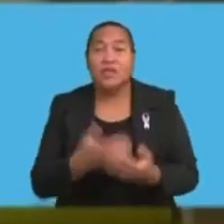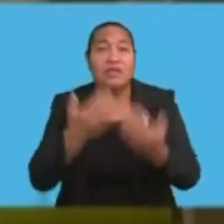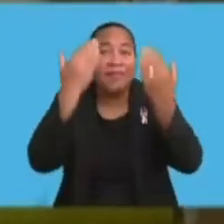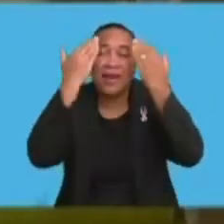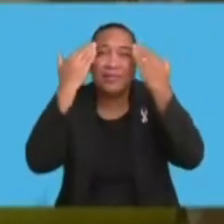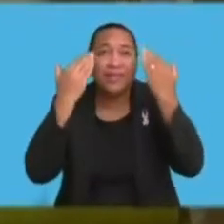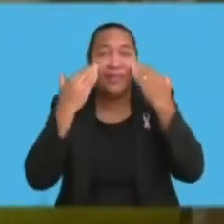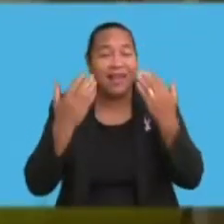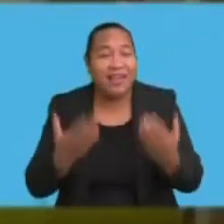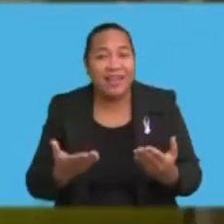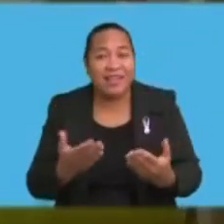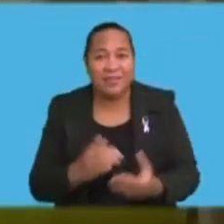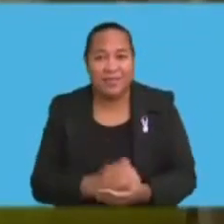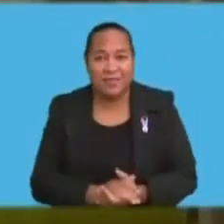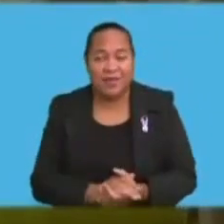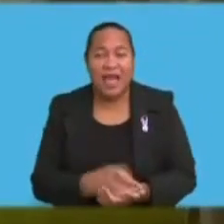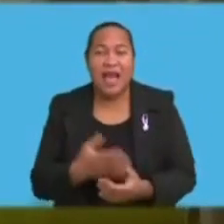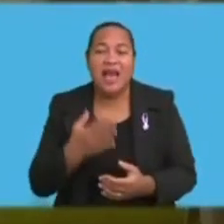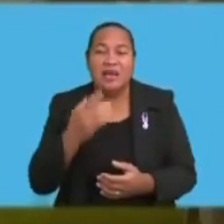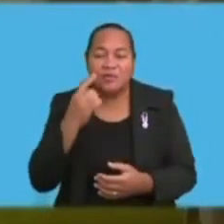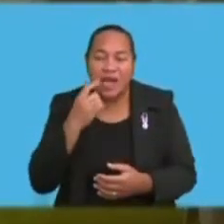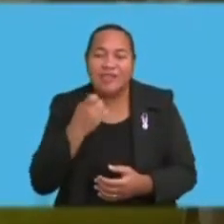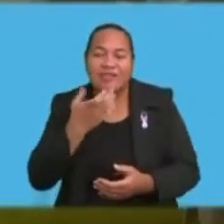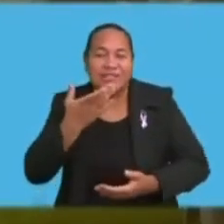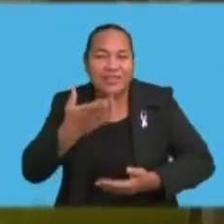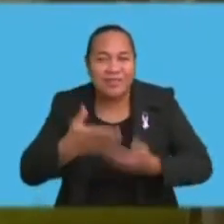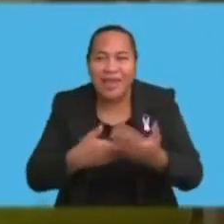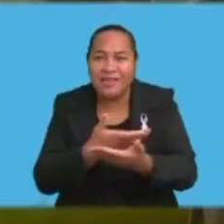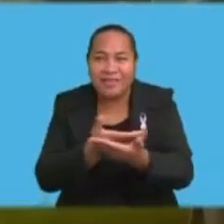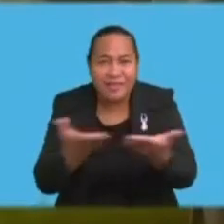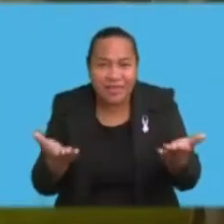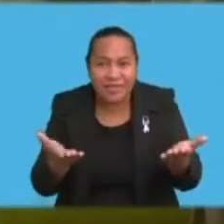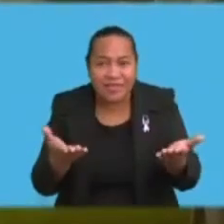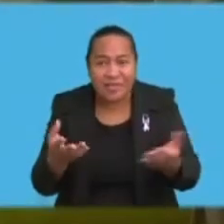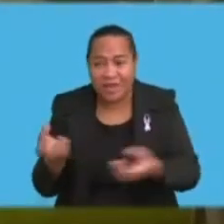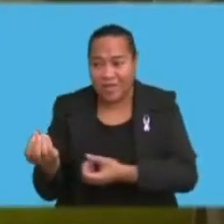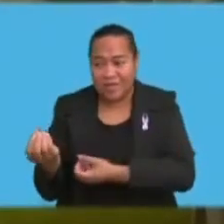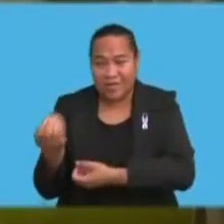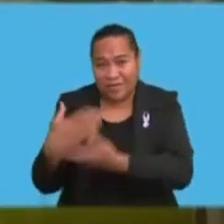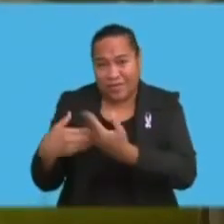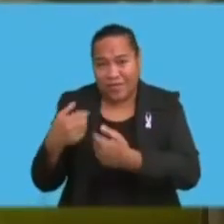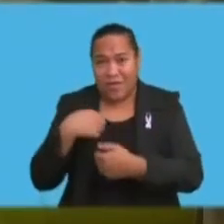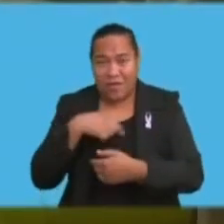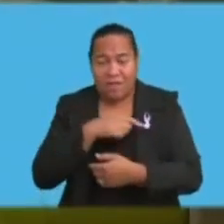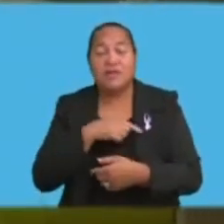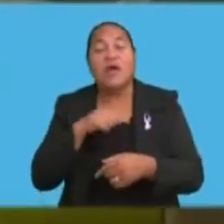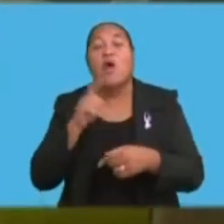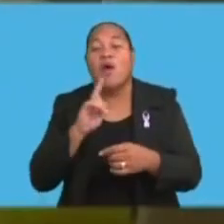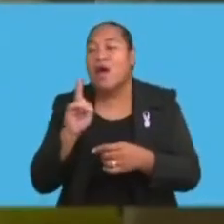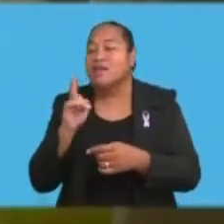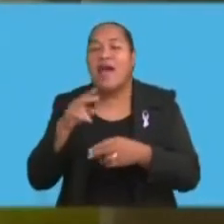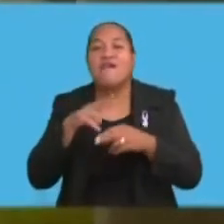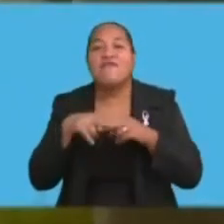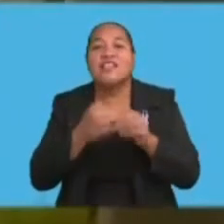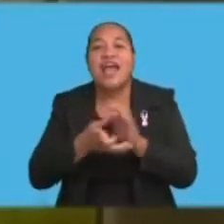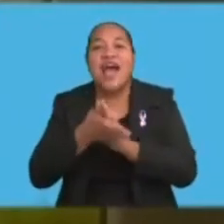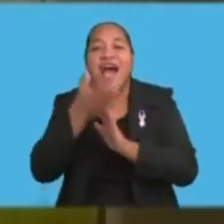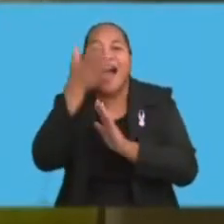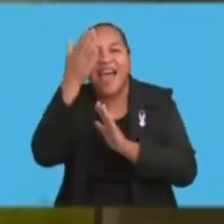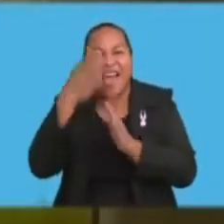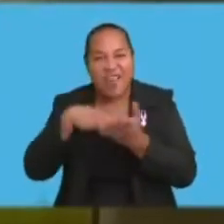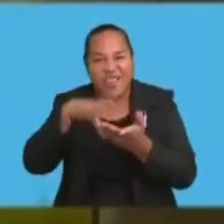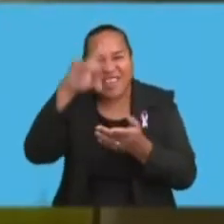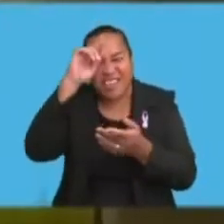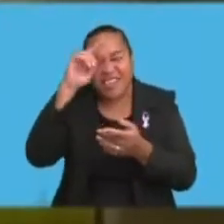I'm basically telling this Honourable Parliament what I have been informed by the Fiji Higher Education Commission. I've read out the list of